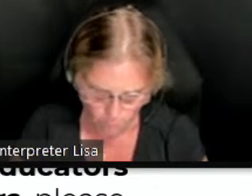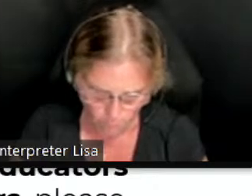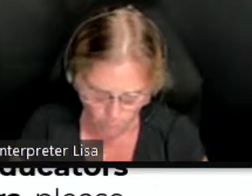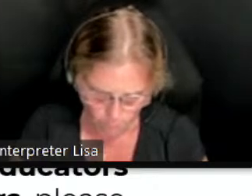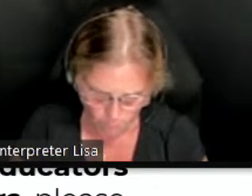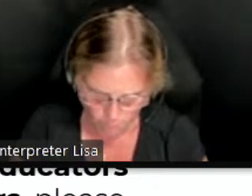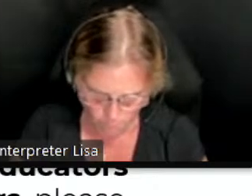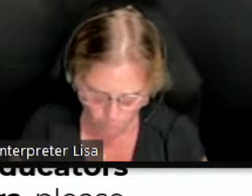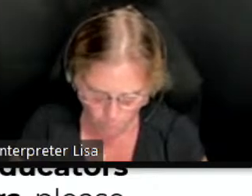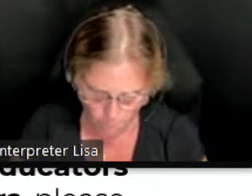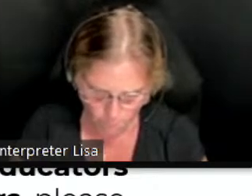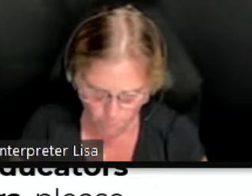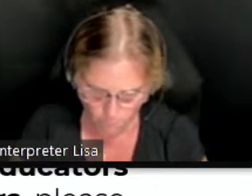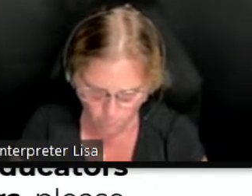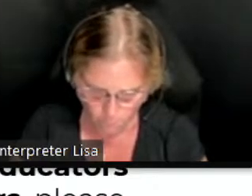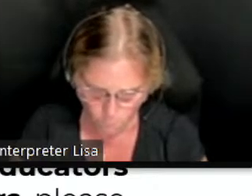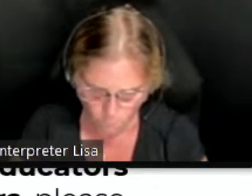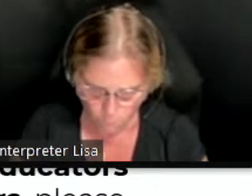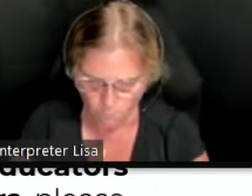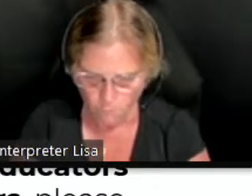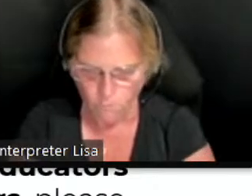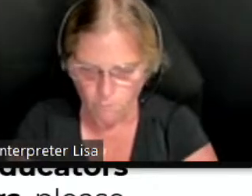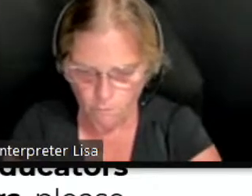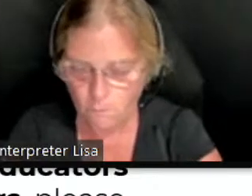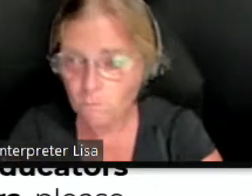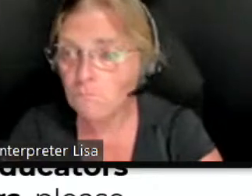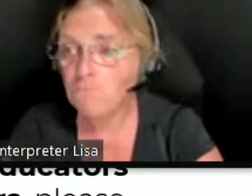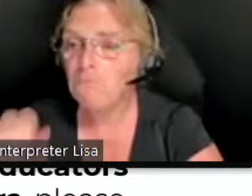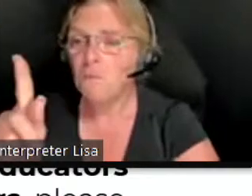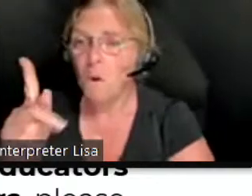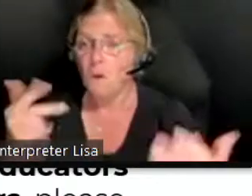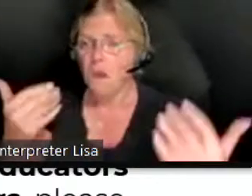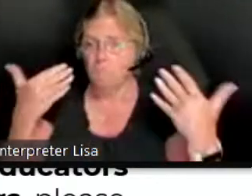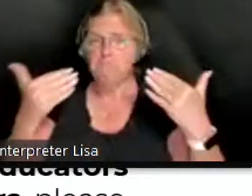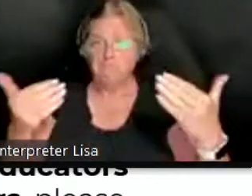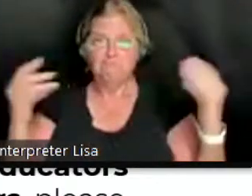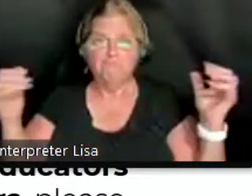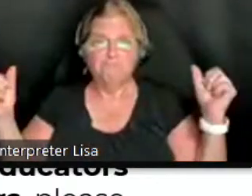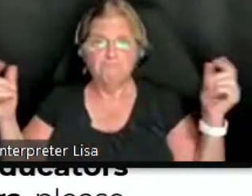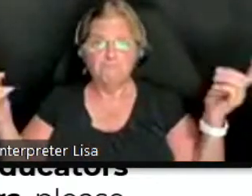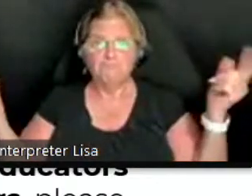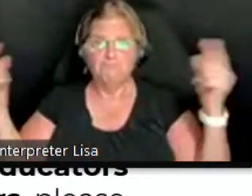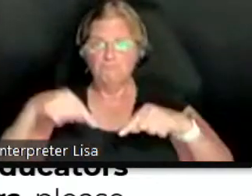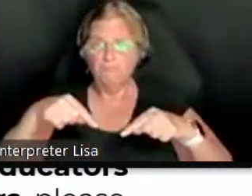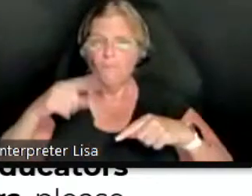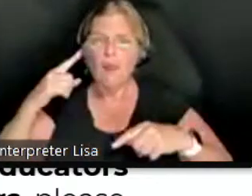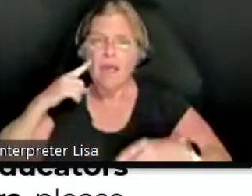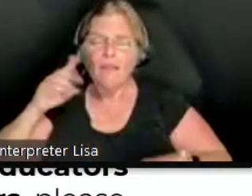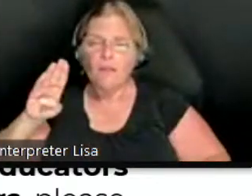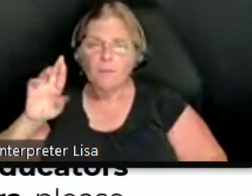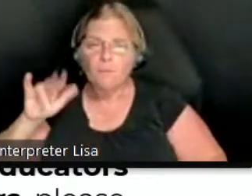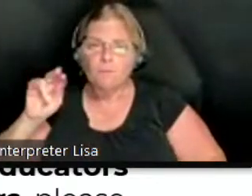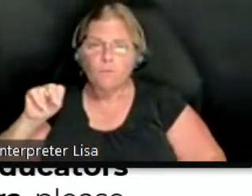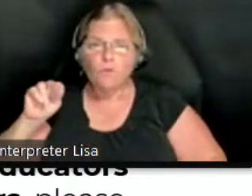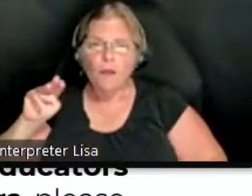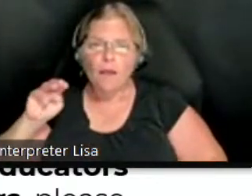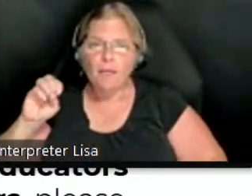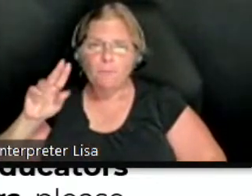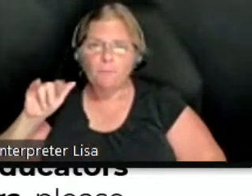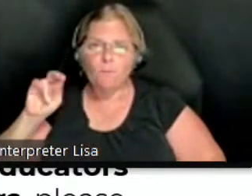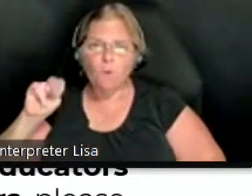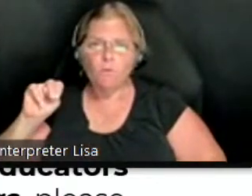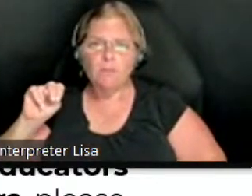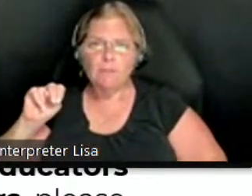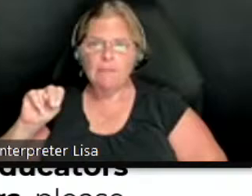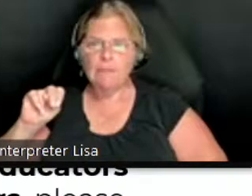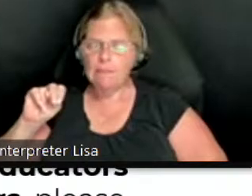Okay, maybe we should come back. I do want, I think Brian Morrison's going to give us a minute on